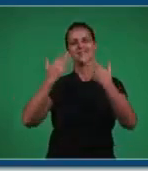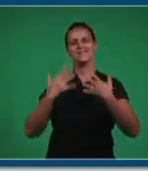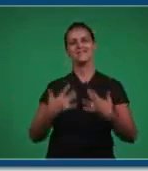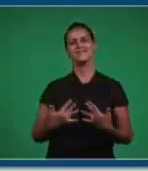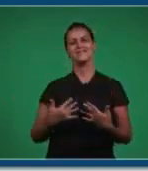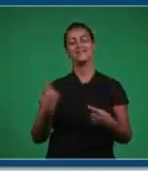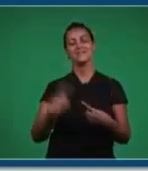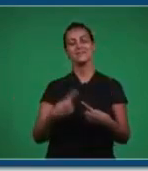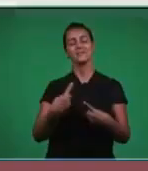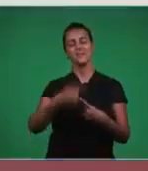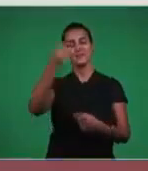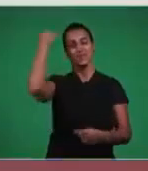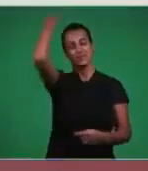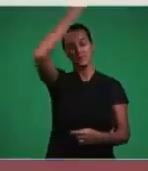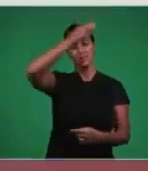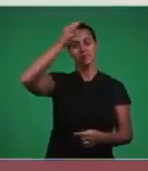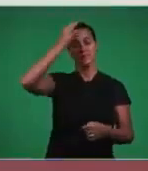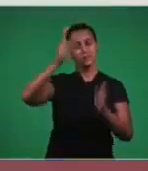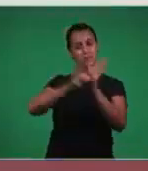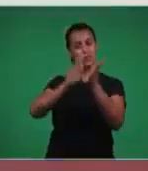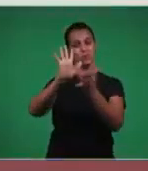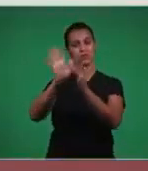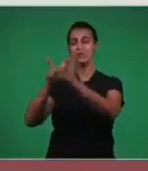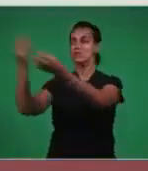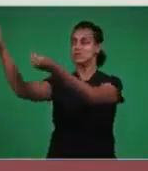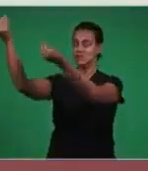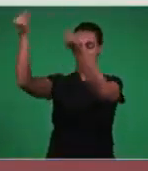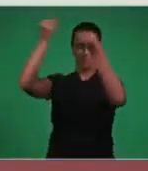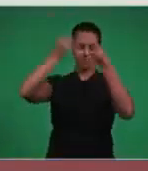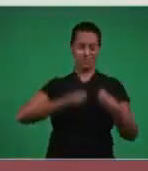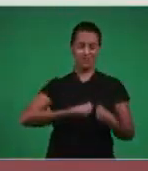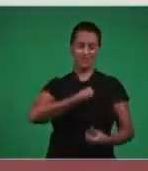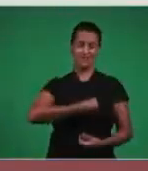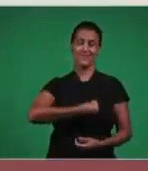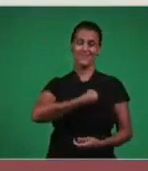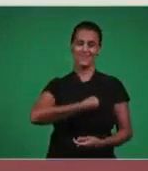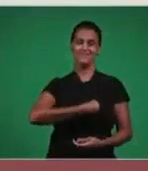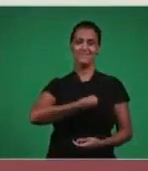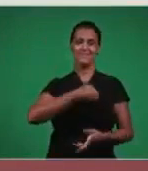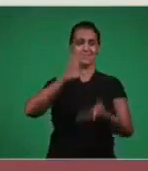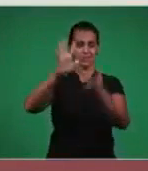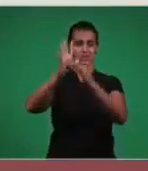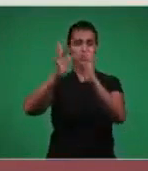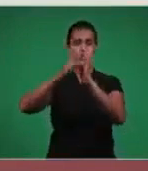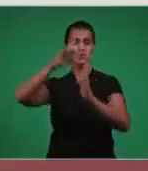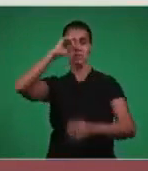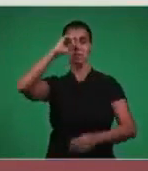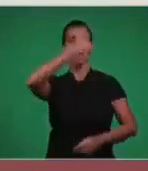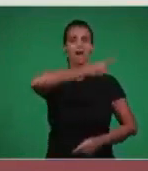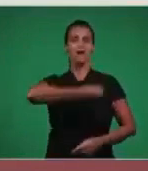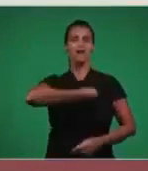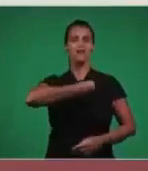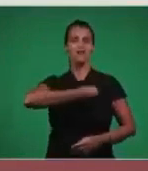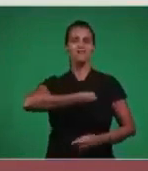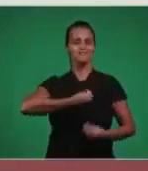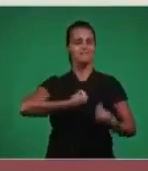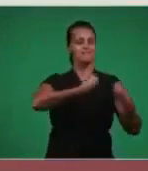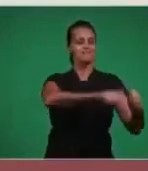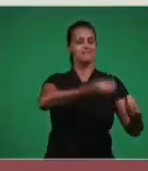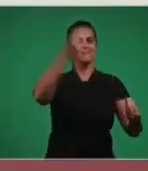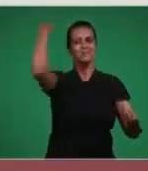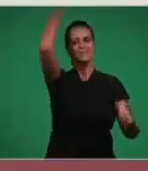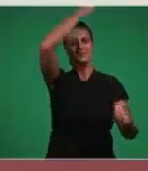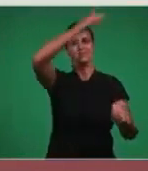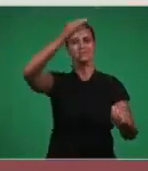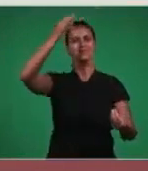Holy Spirit of Jesus is the one who gives us life. He is the one who sent His Holy Spirit, so that we may understand the